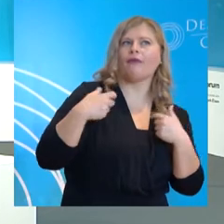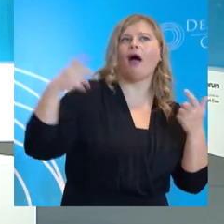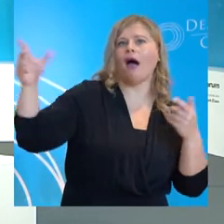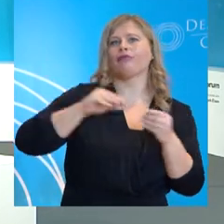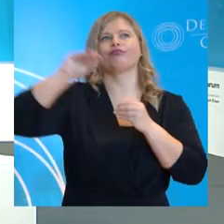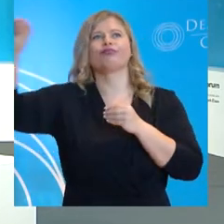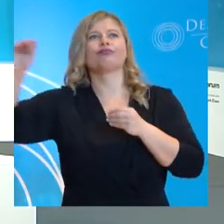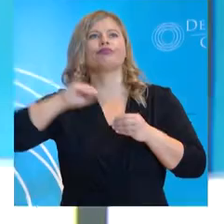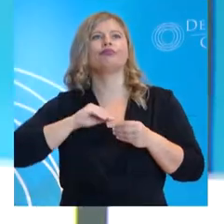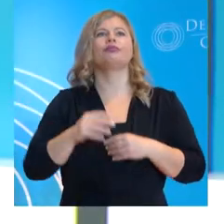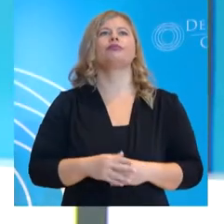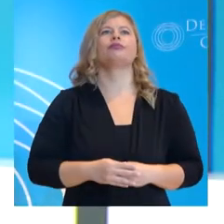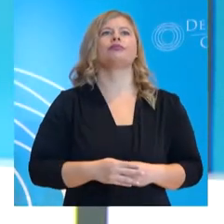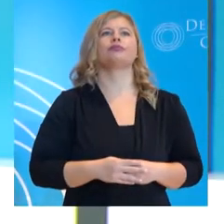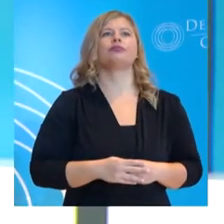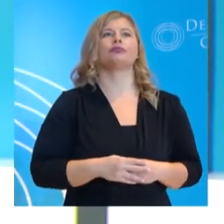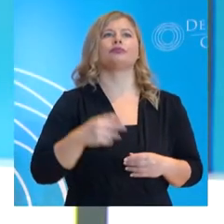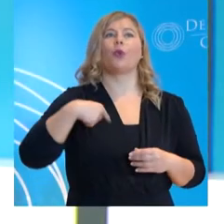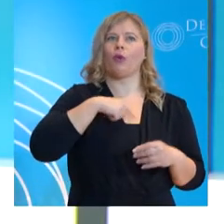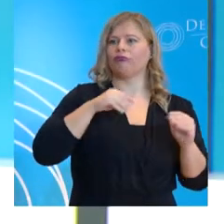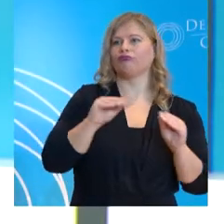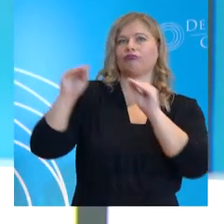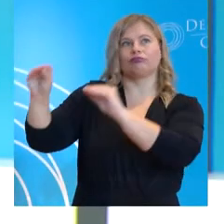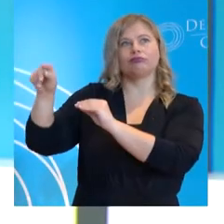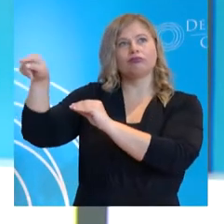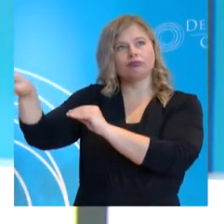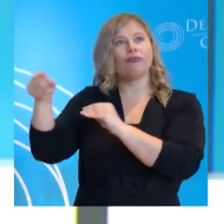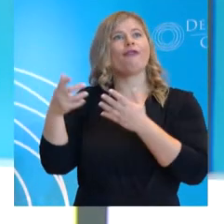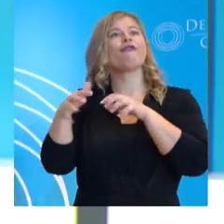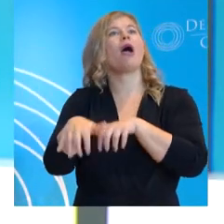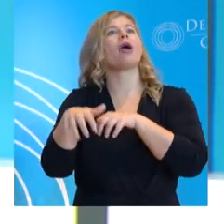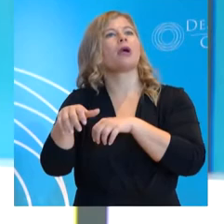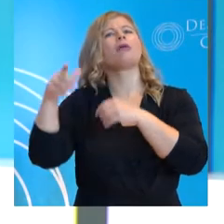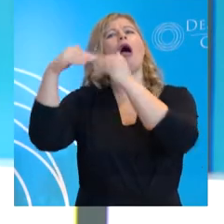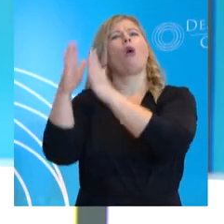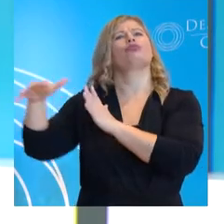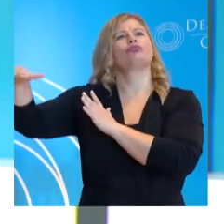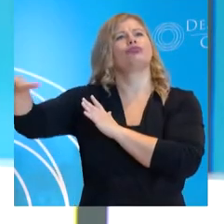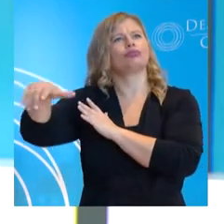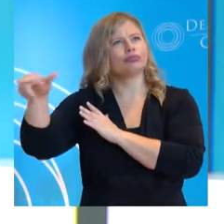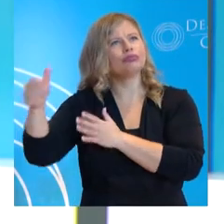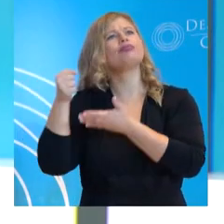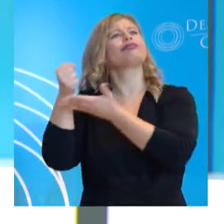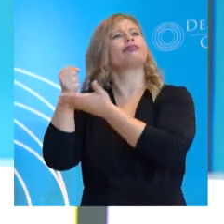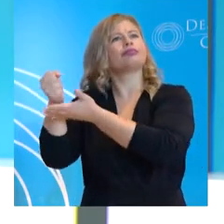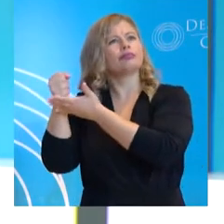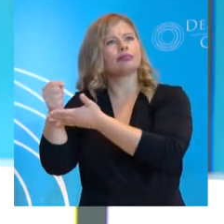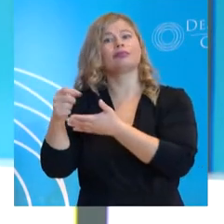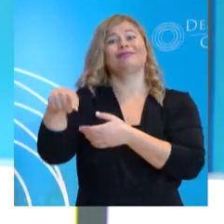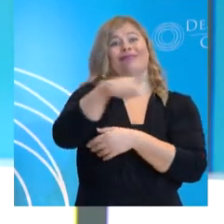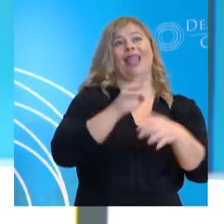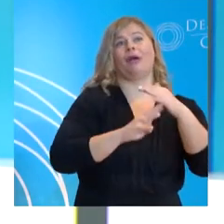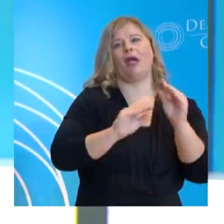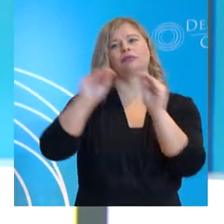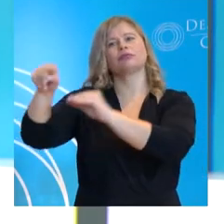send a signal that, yes, we can accommodate people based on the rules that sure. we set, and this should not happen in